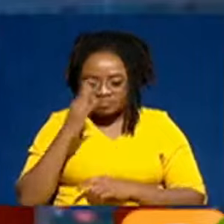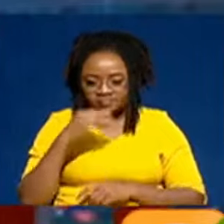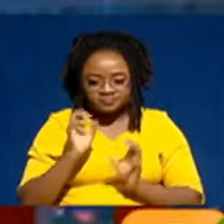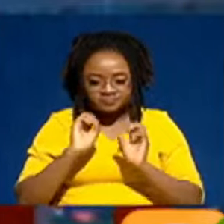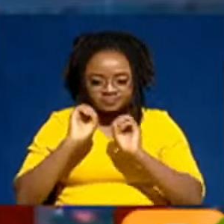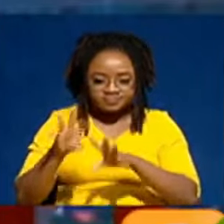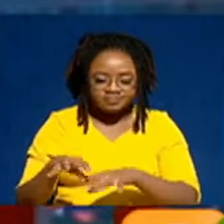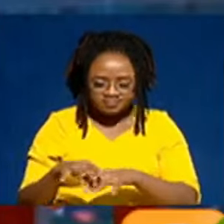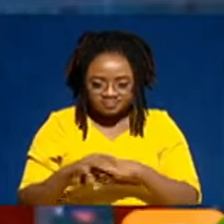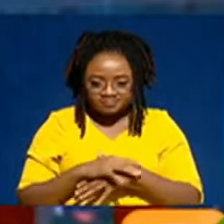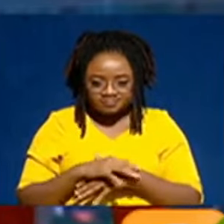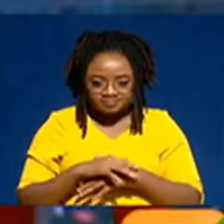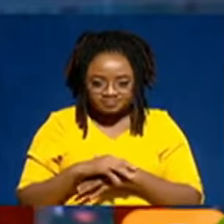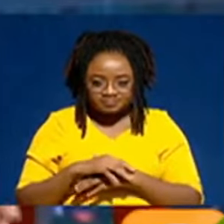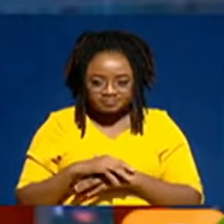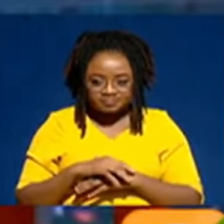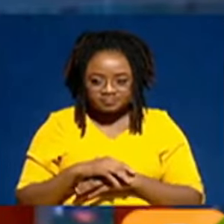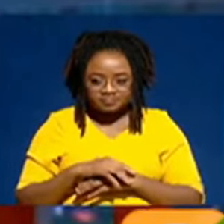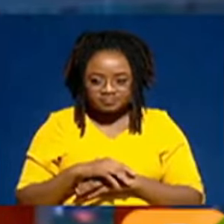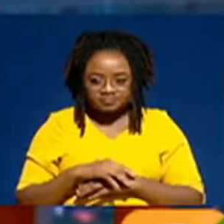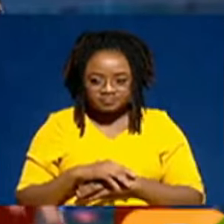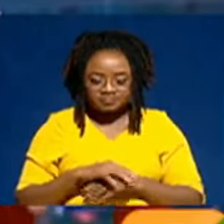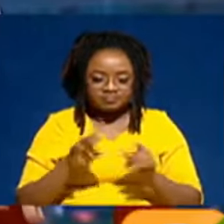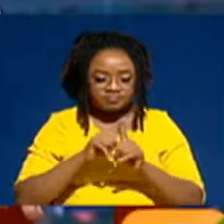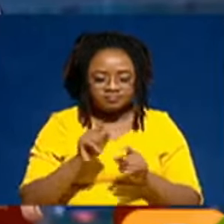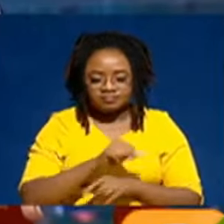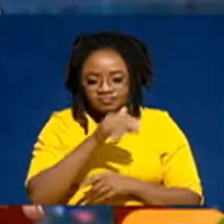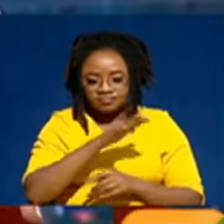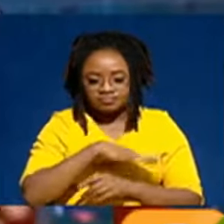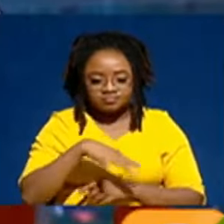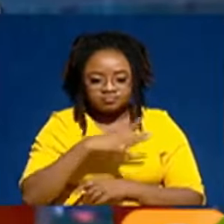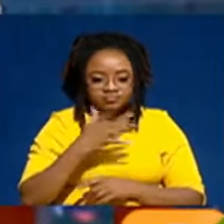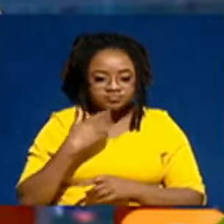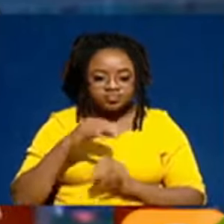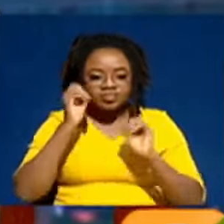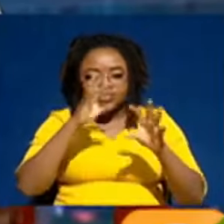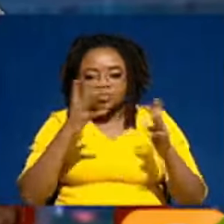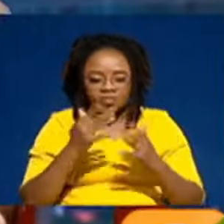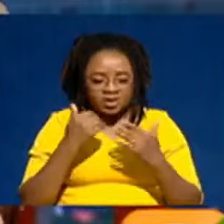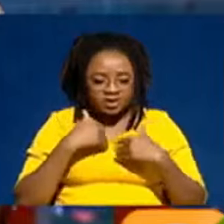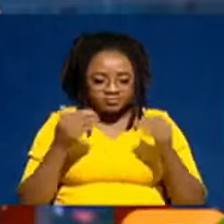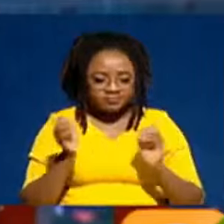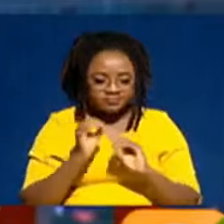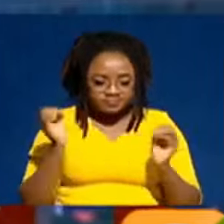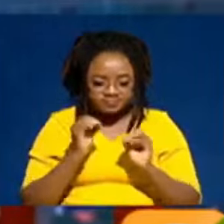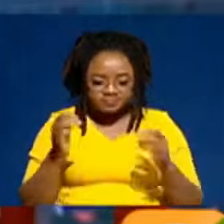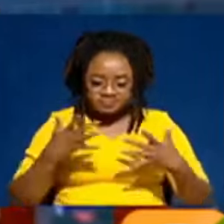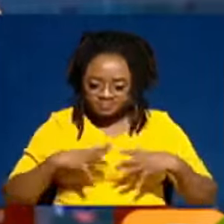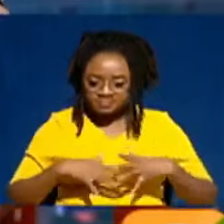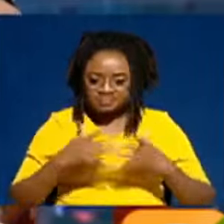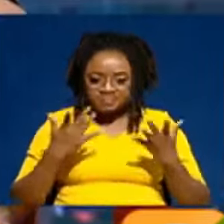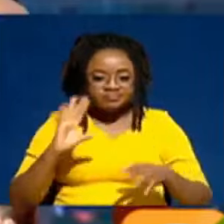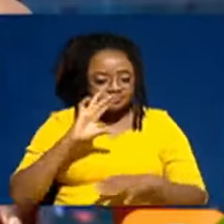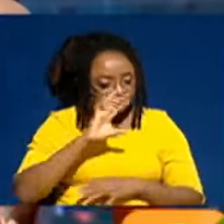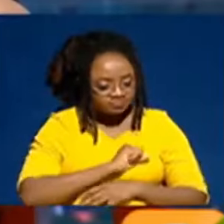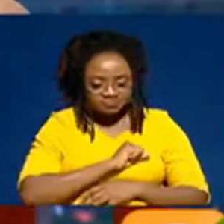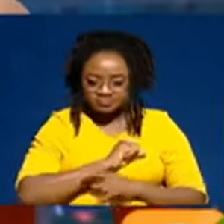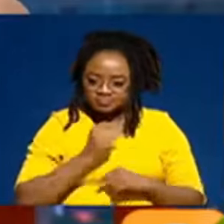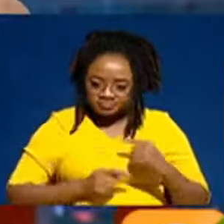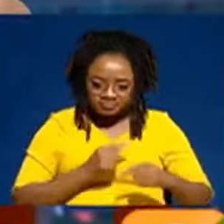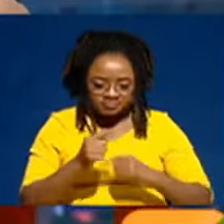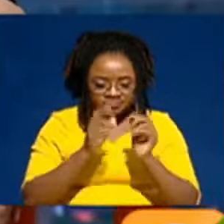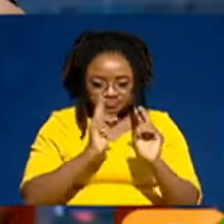dumping. In fact, now we don't even have somewhere to dump. People have moved on. If you look at progressive cities